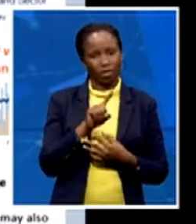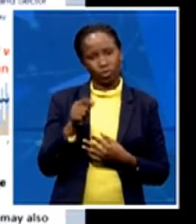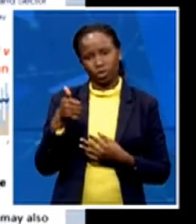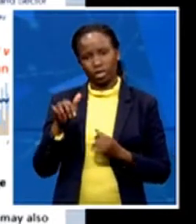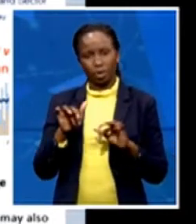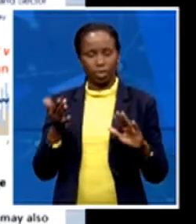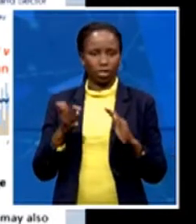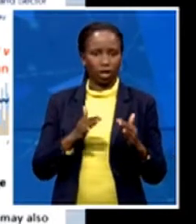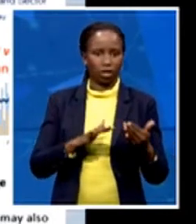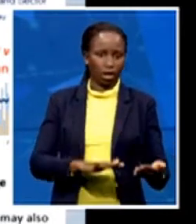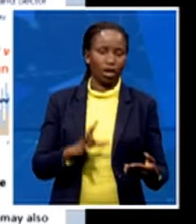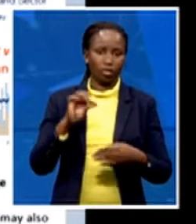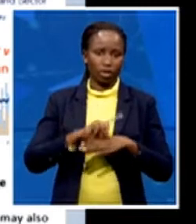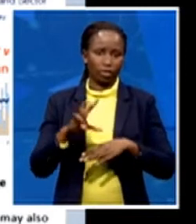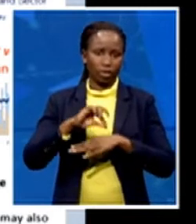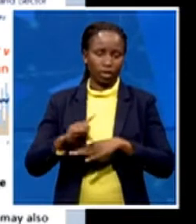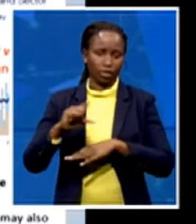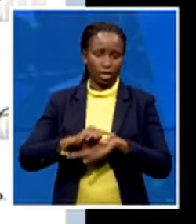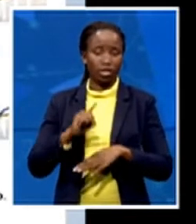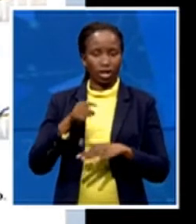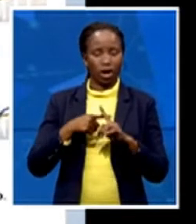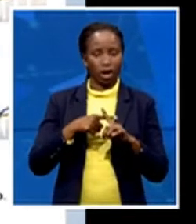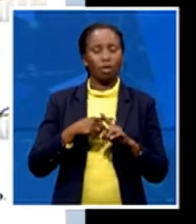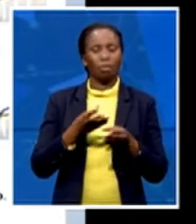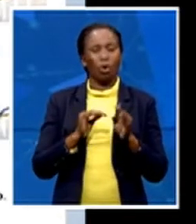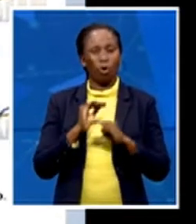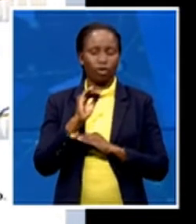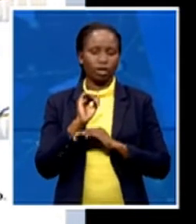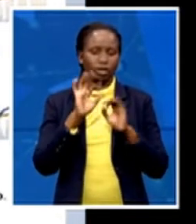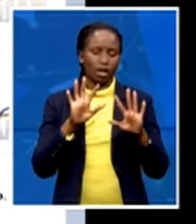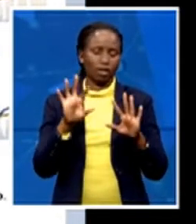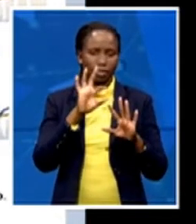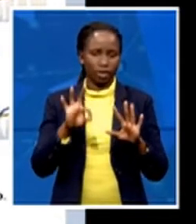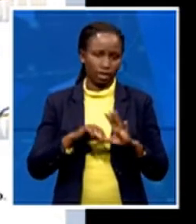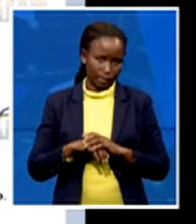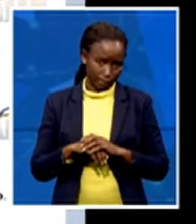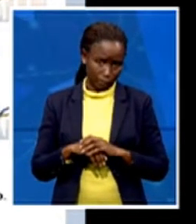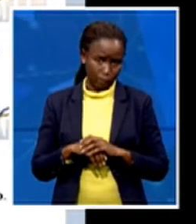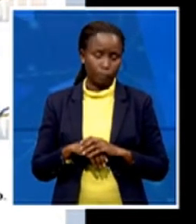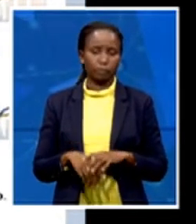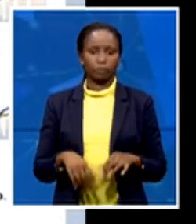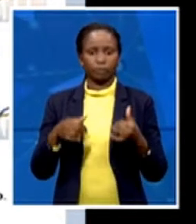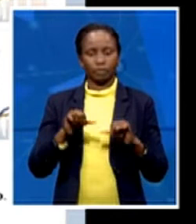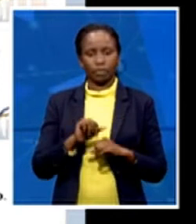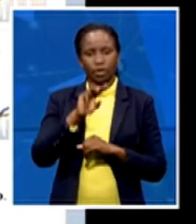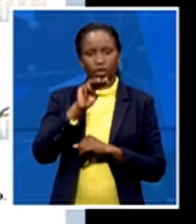above 10%. It's 11.3%. If you go to the metro, 30% increase week on